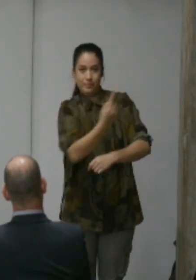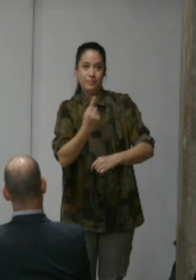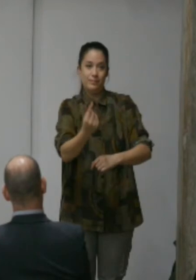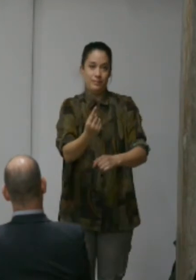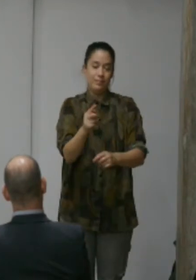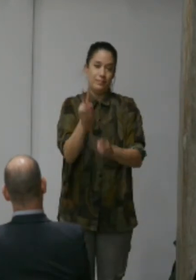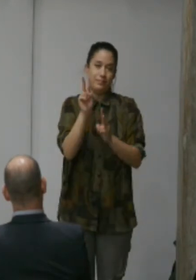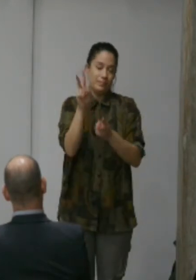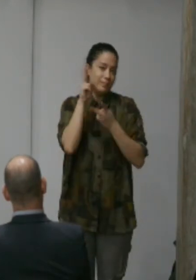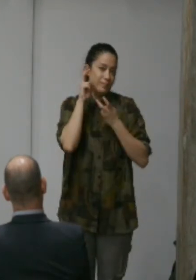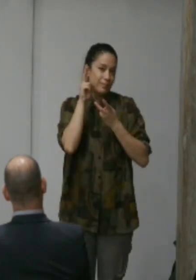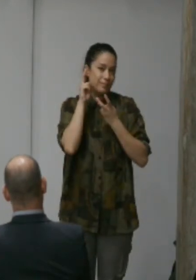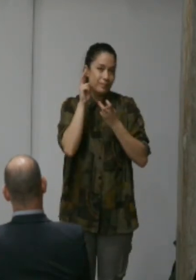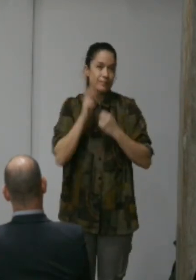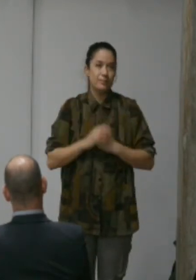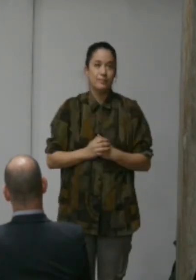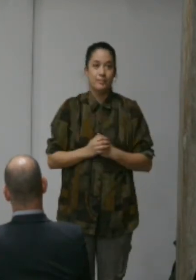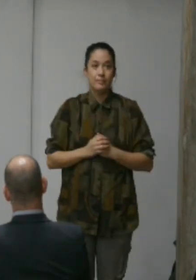our interpreters.